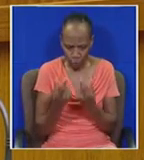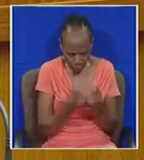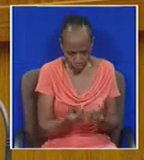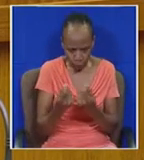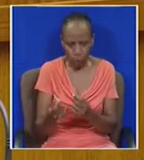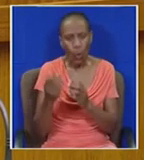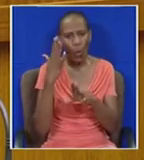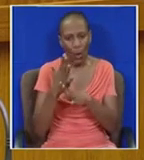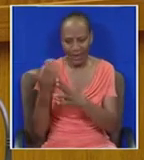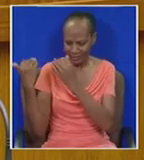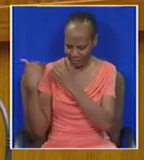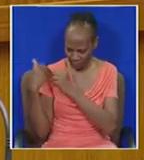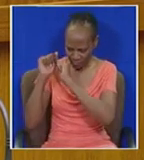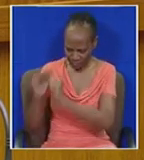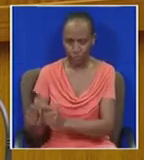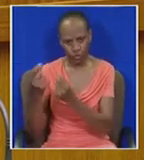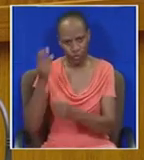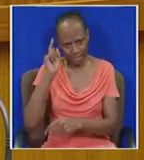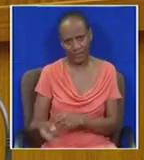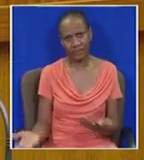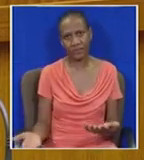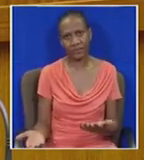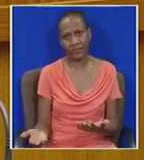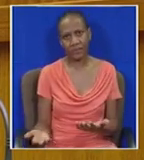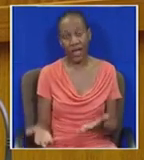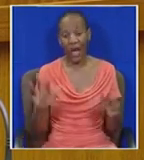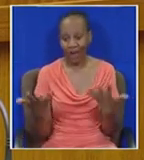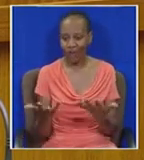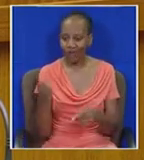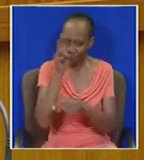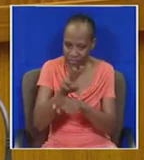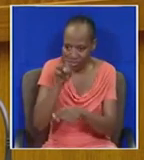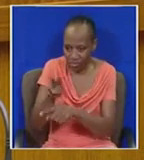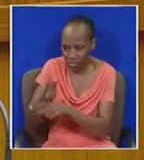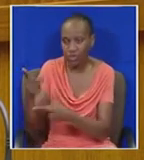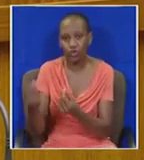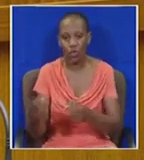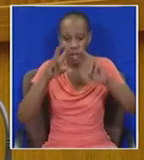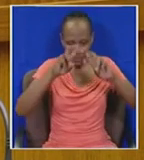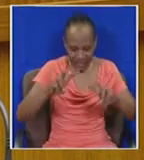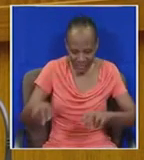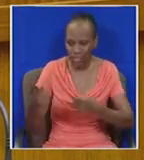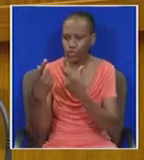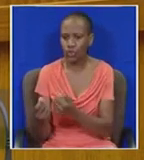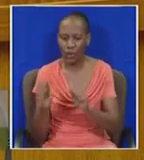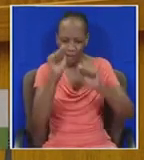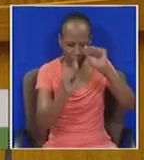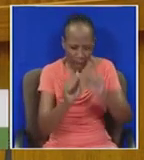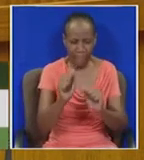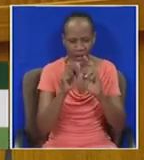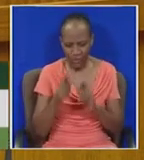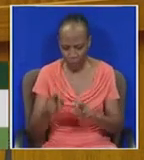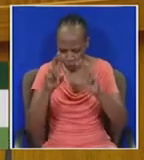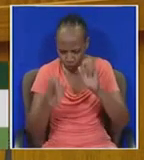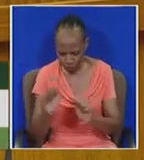constitutional responsibilities to the maximum through oversight, research, analysis of reports,